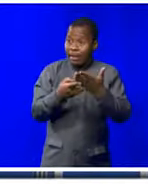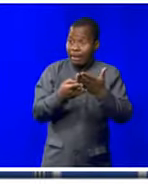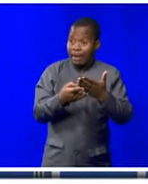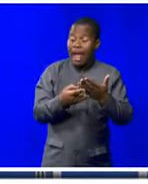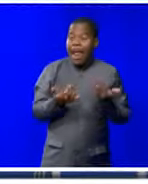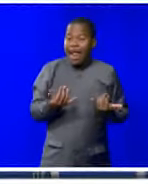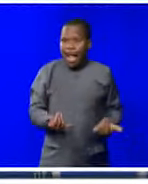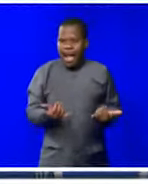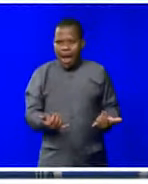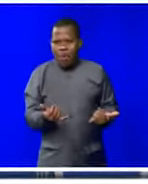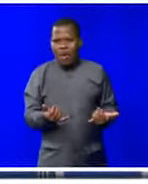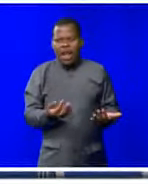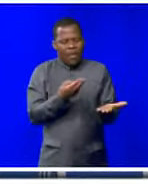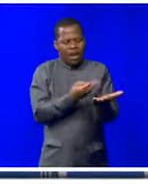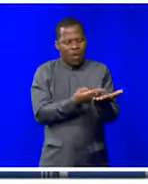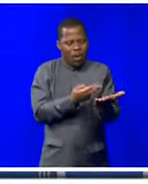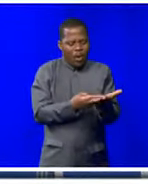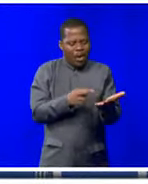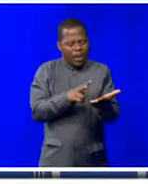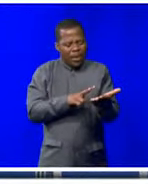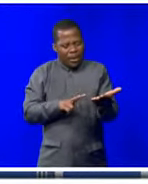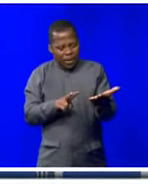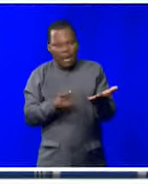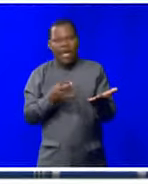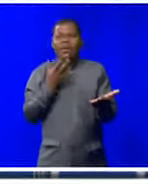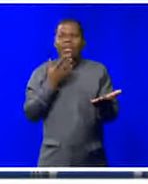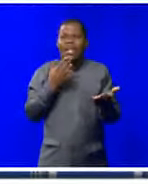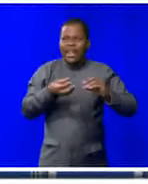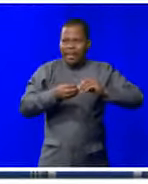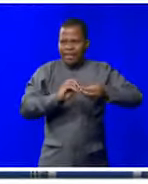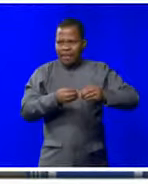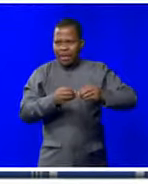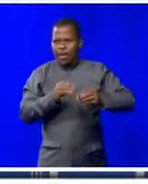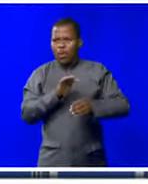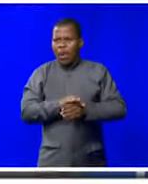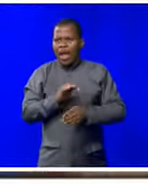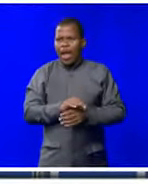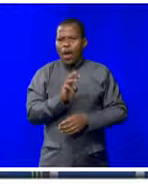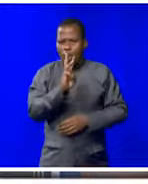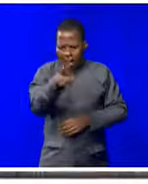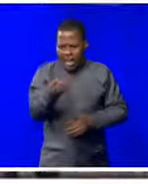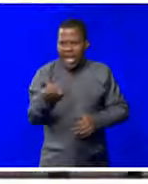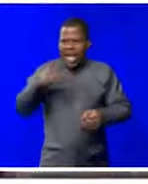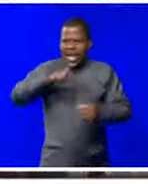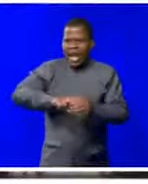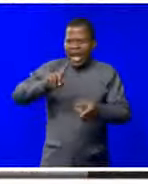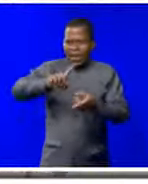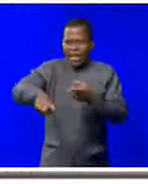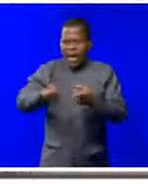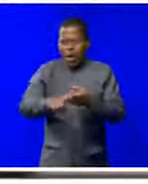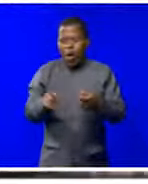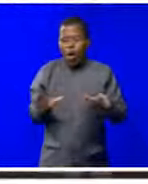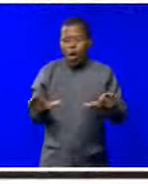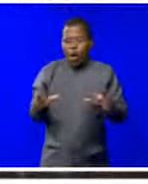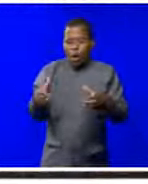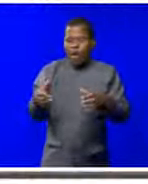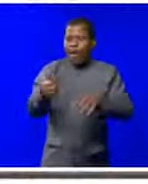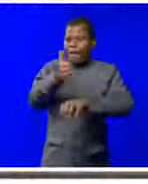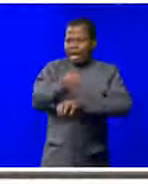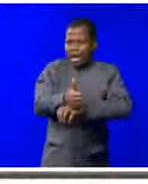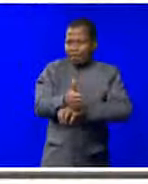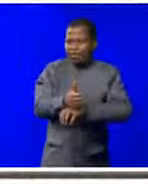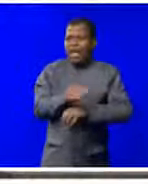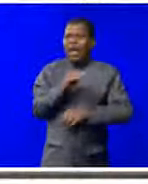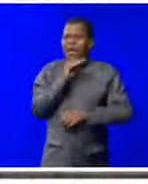Bese siyabuka kuti oh, eze kunabo commissioner. The commissioner, they are commissioning the referees ukuthi wo ulekisha kuphi,